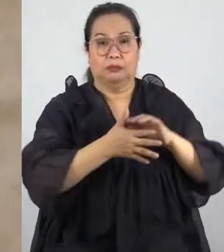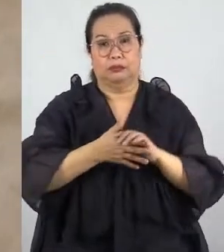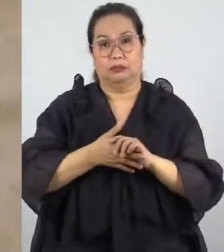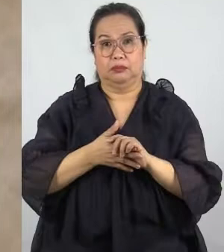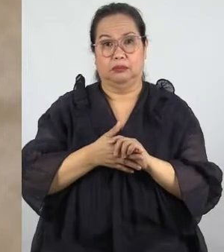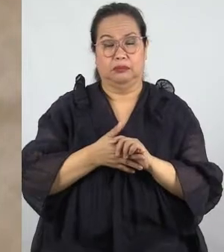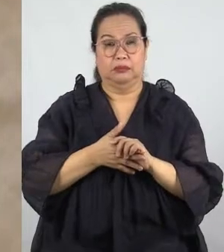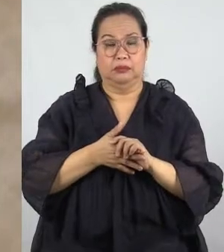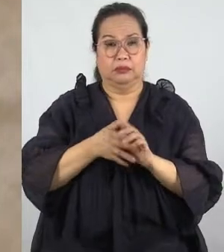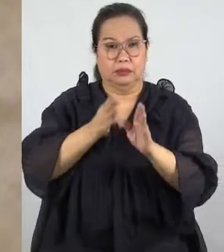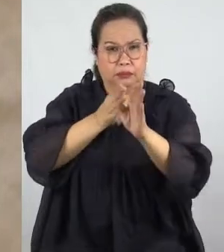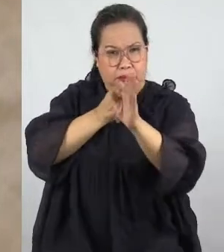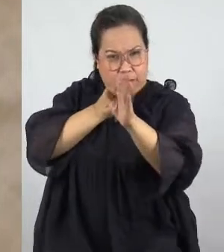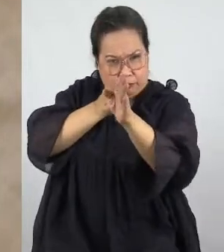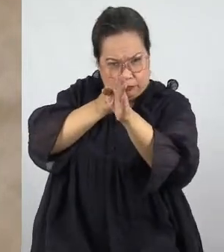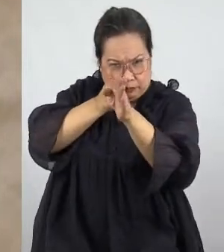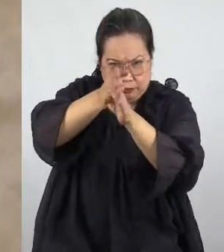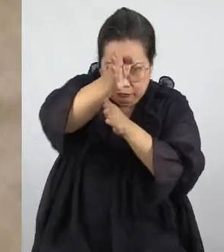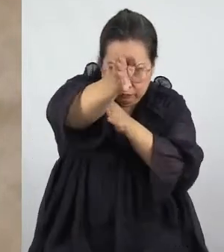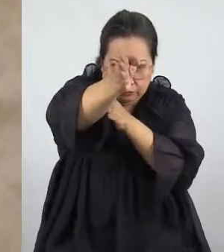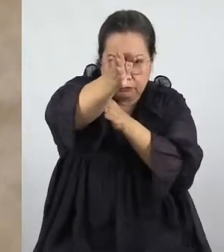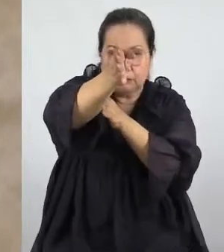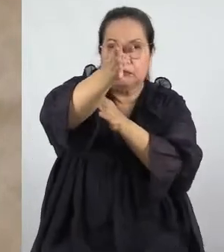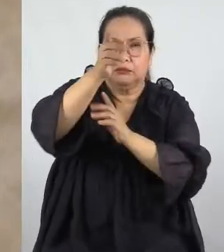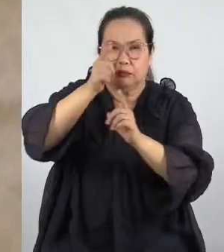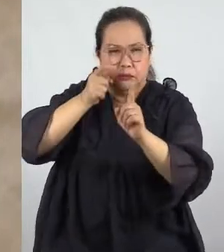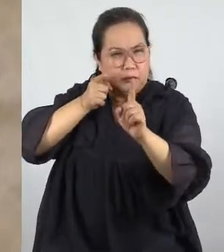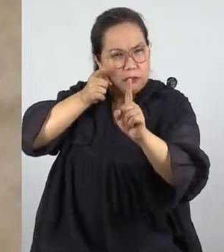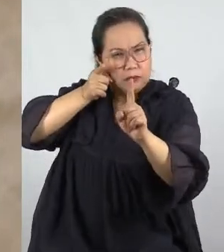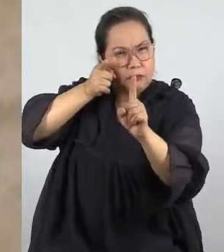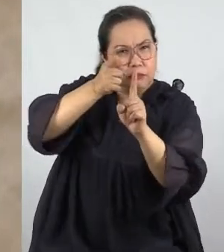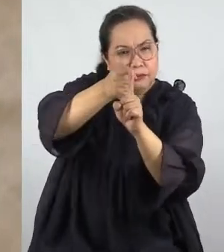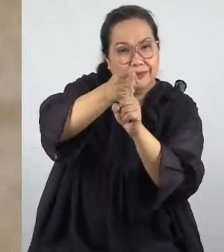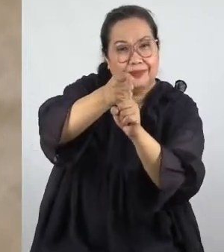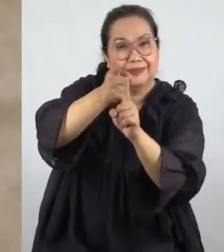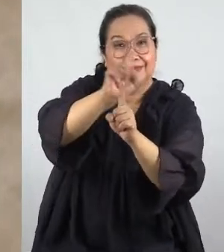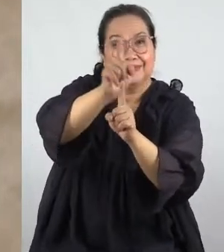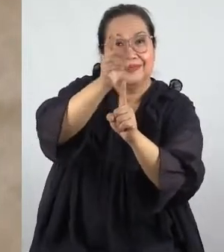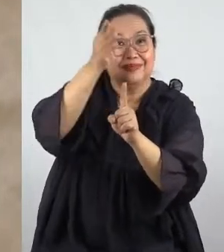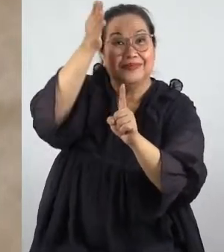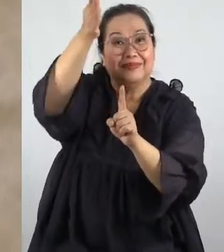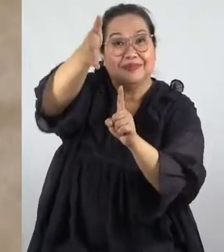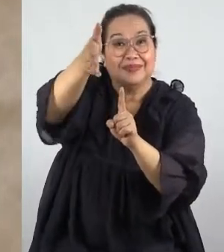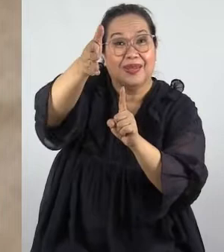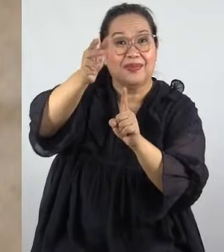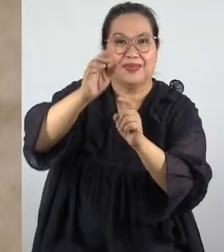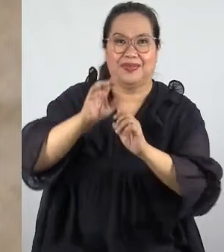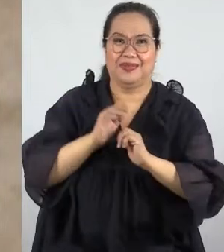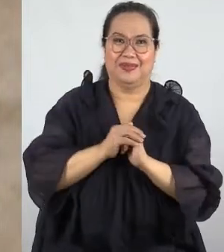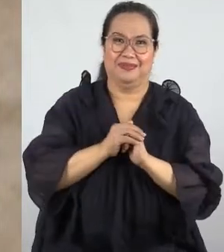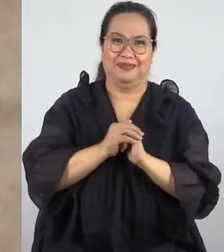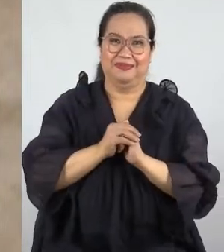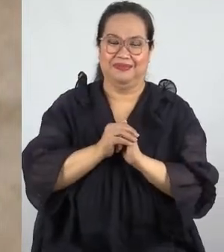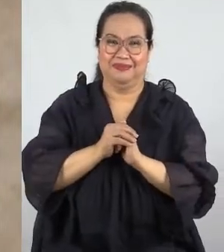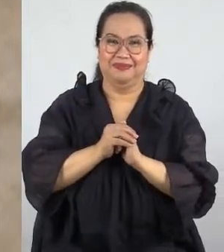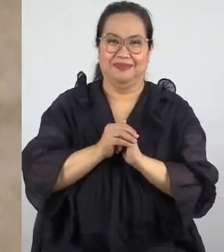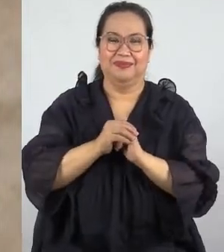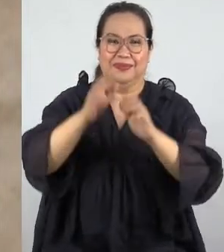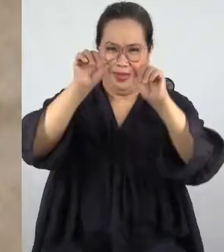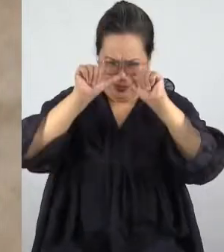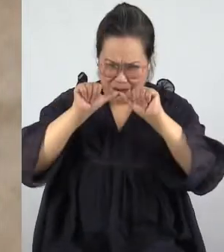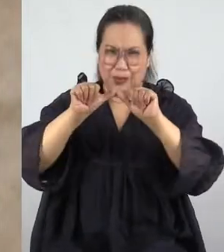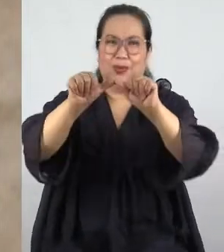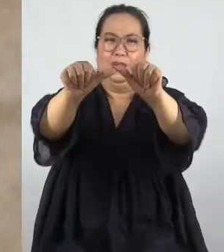and straining forward to what lies ahead. I press